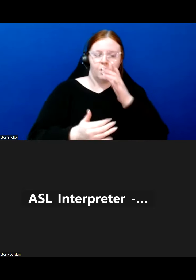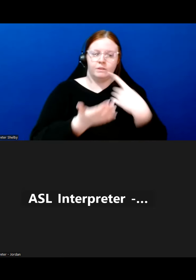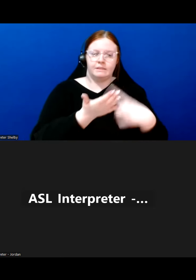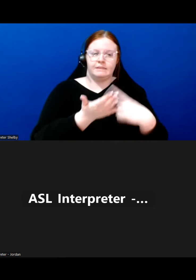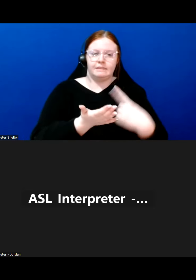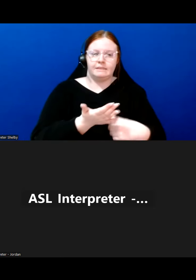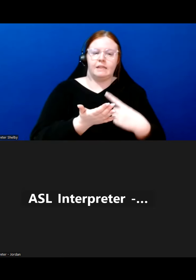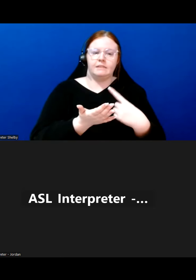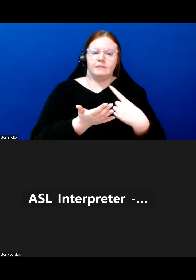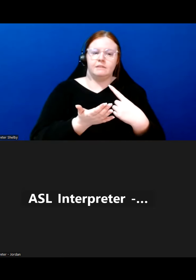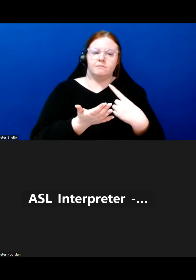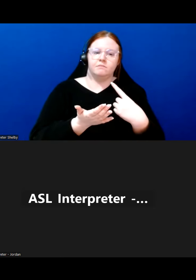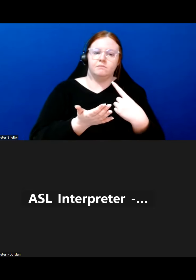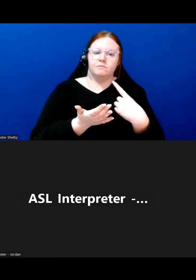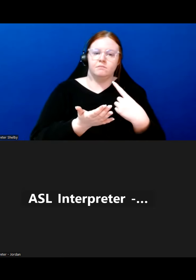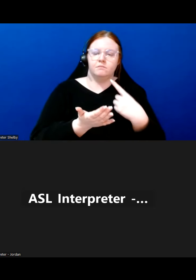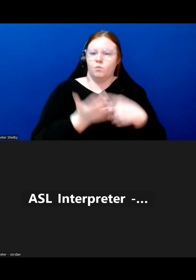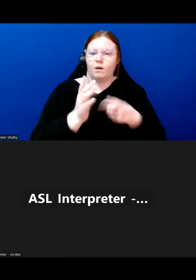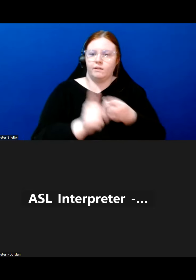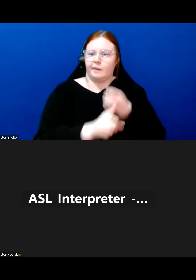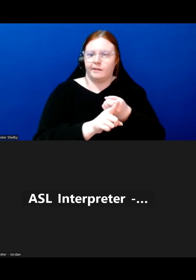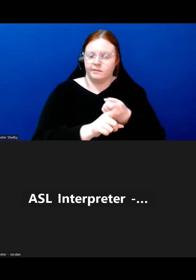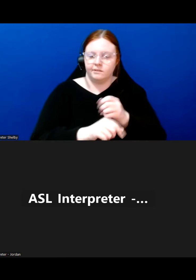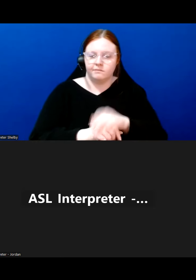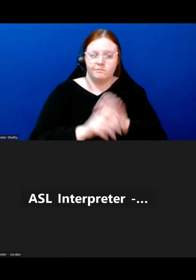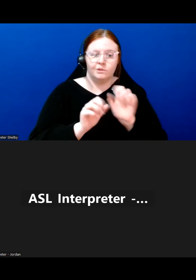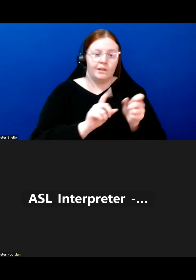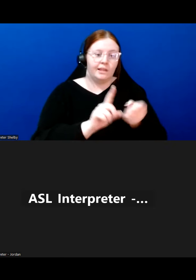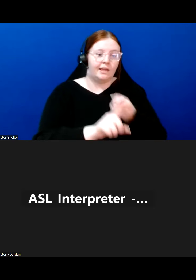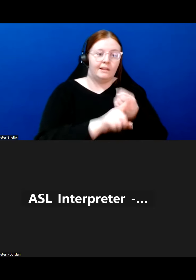different things that hearing loss can affect socially,